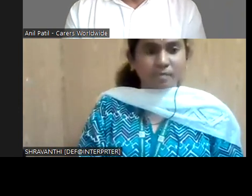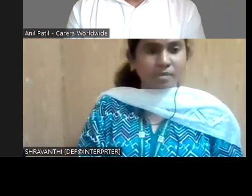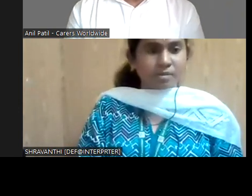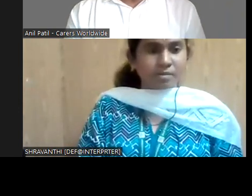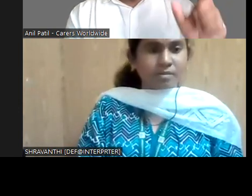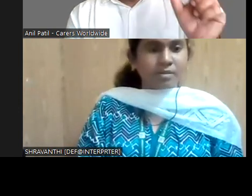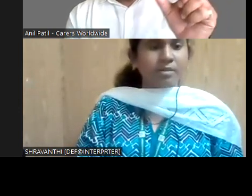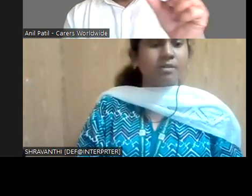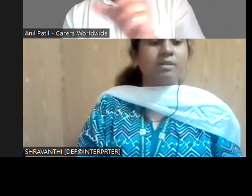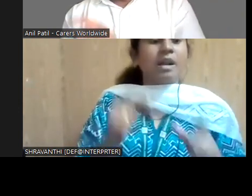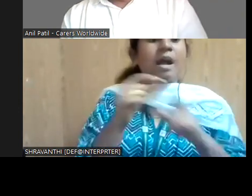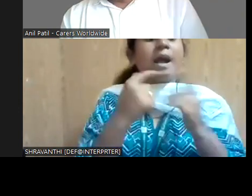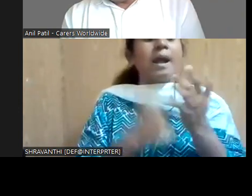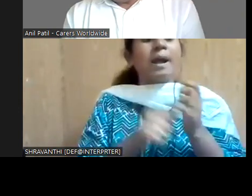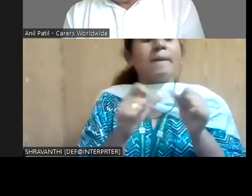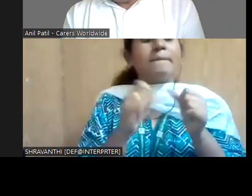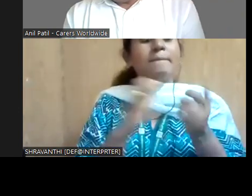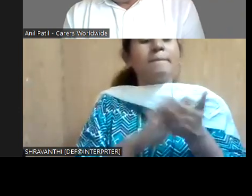Prachi, you